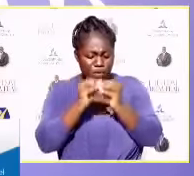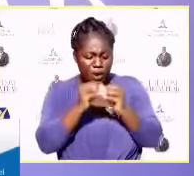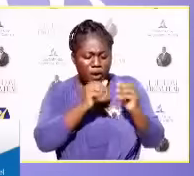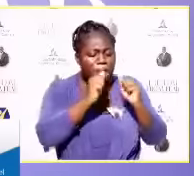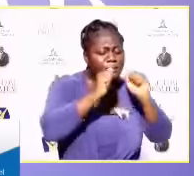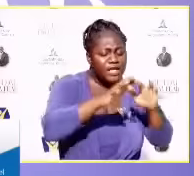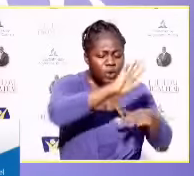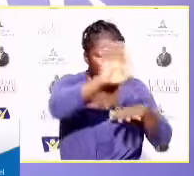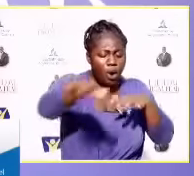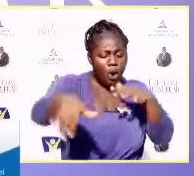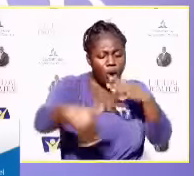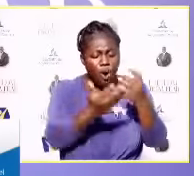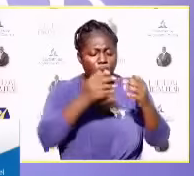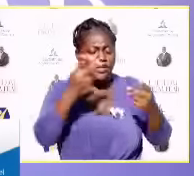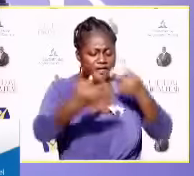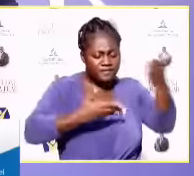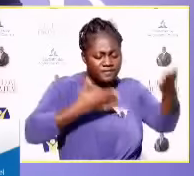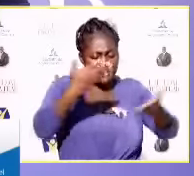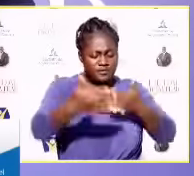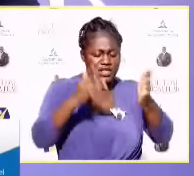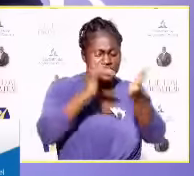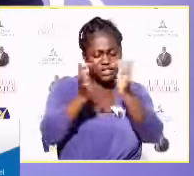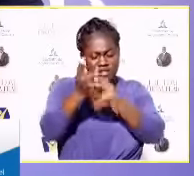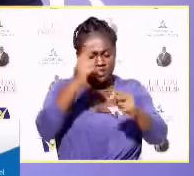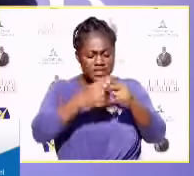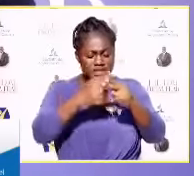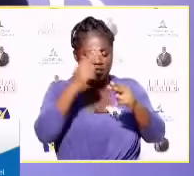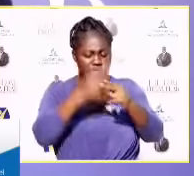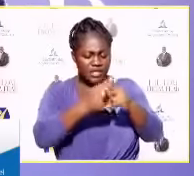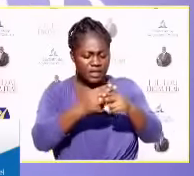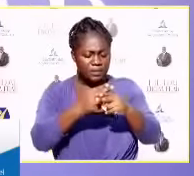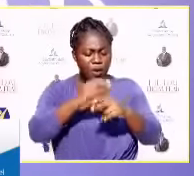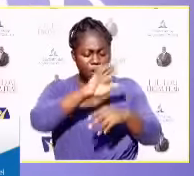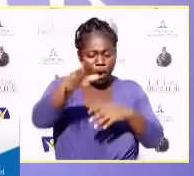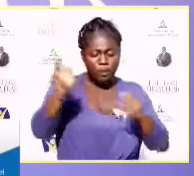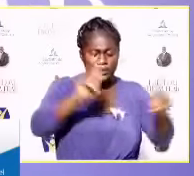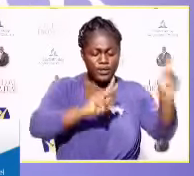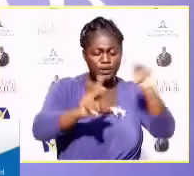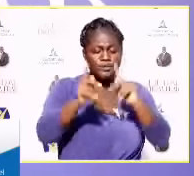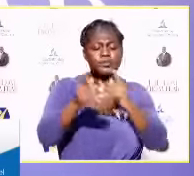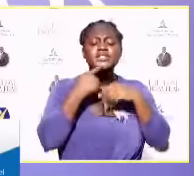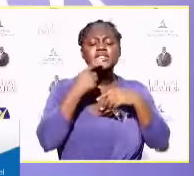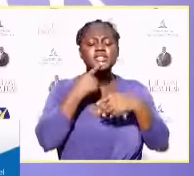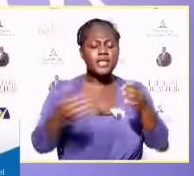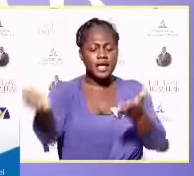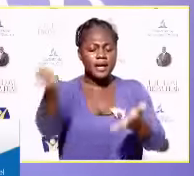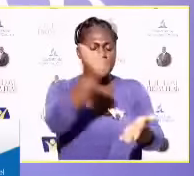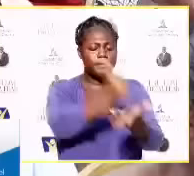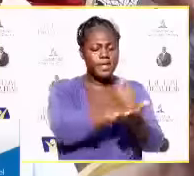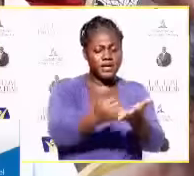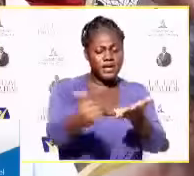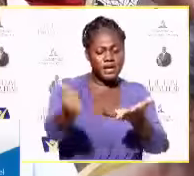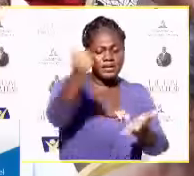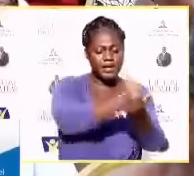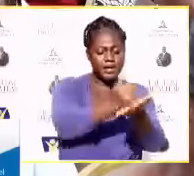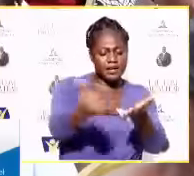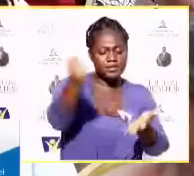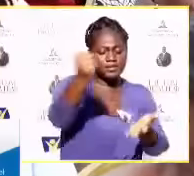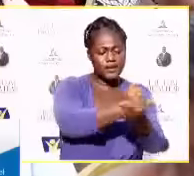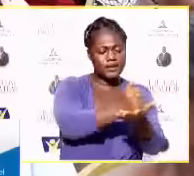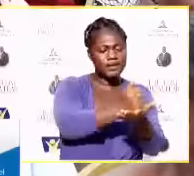our guests. I offer this prayer in Jesus' name. Let God's people say, amen and